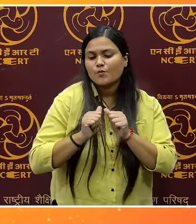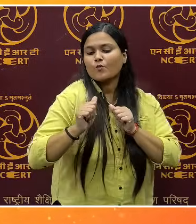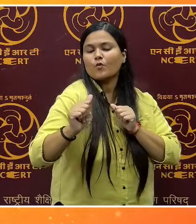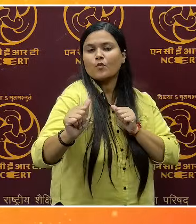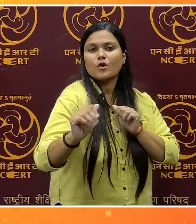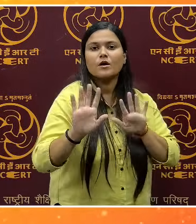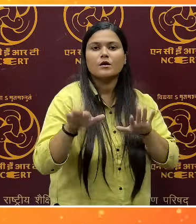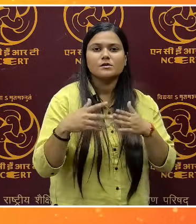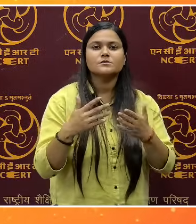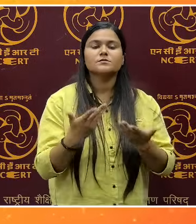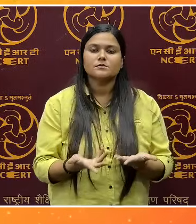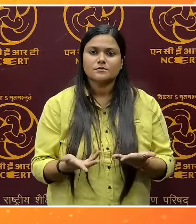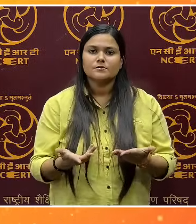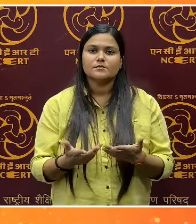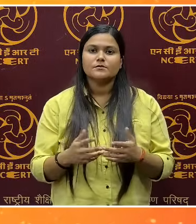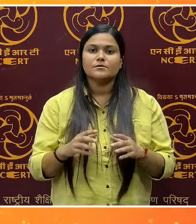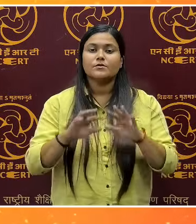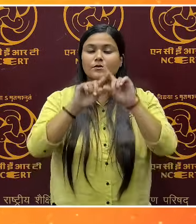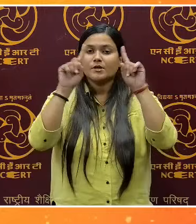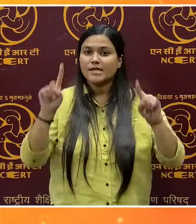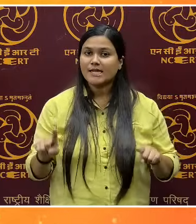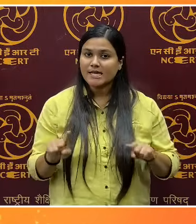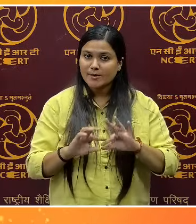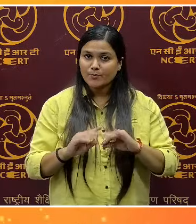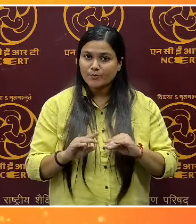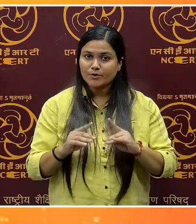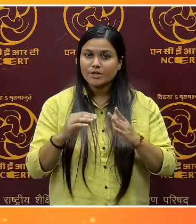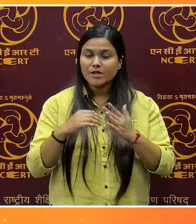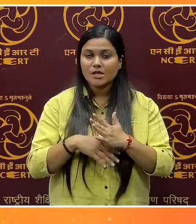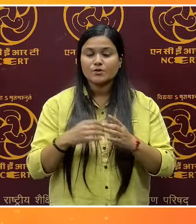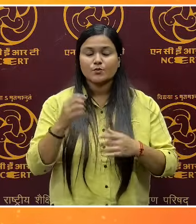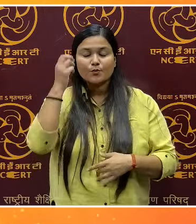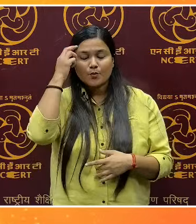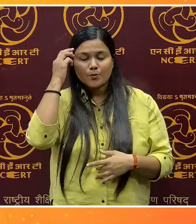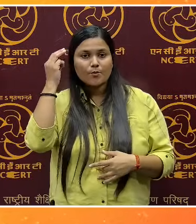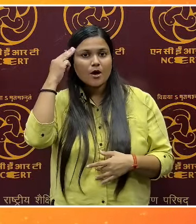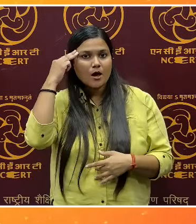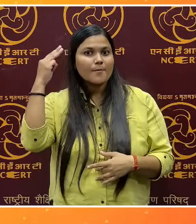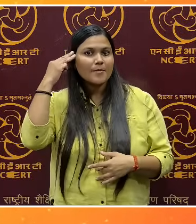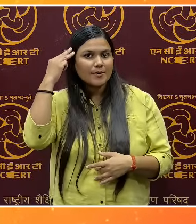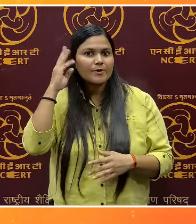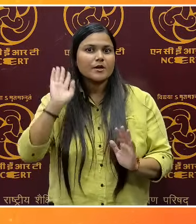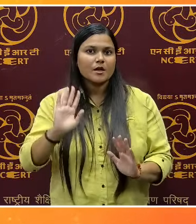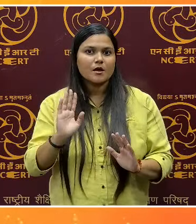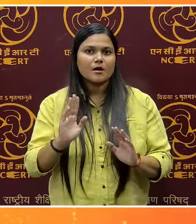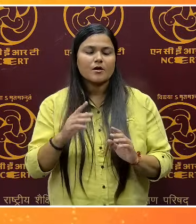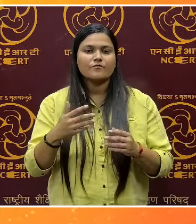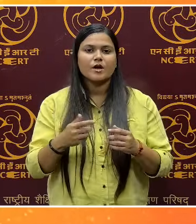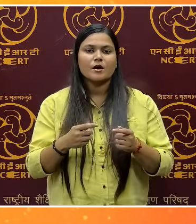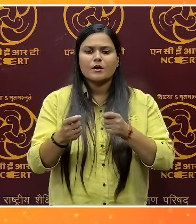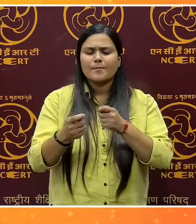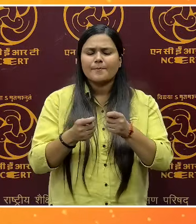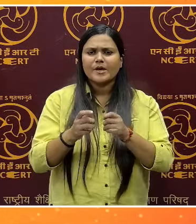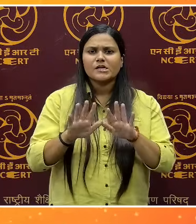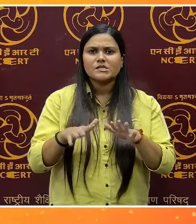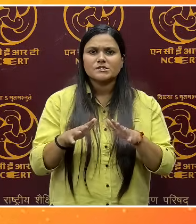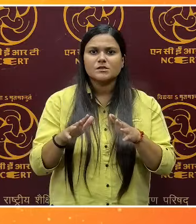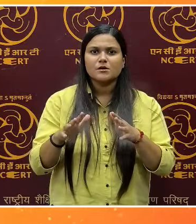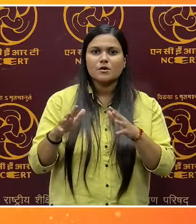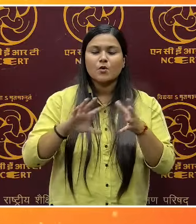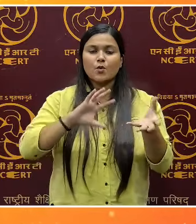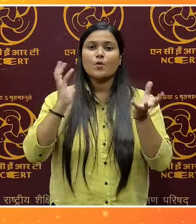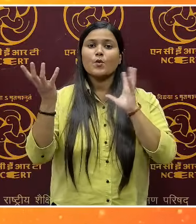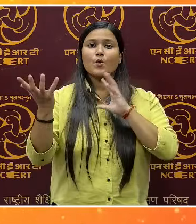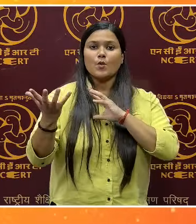space. Okay. Then you have in computer memory, then measuring earthquakes. We have also calculations for